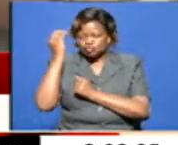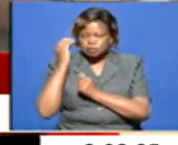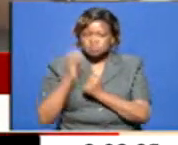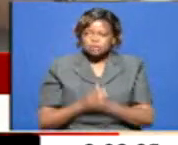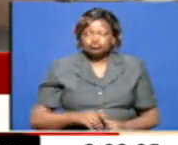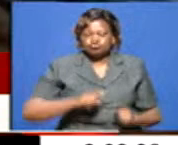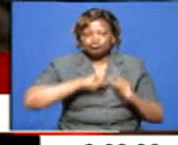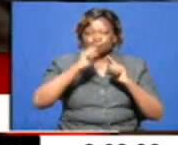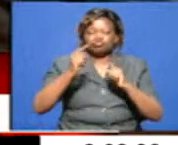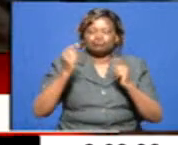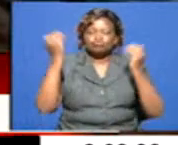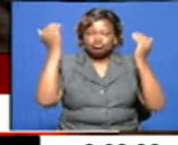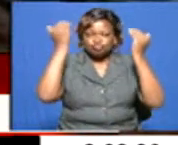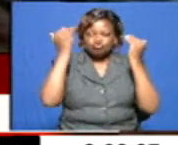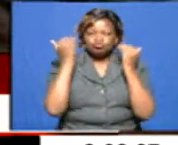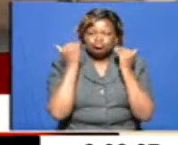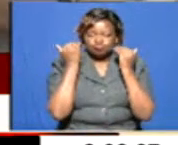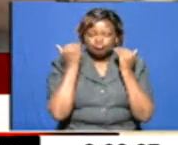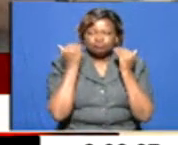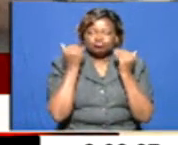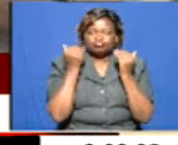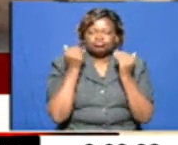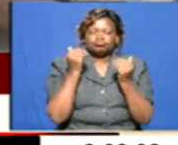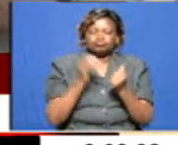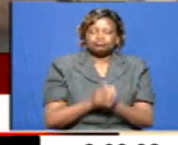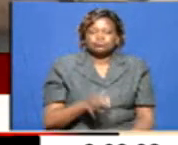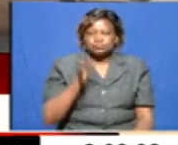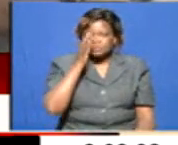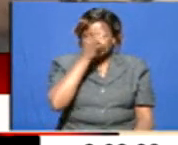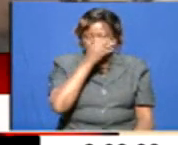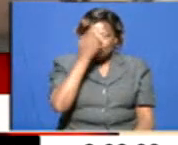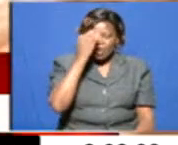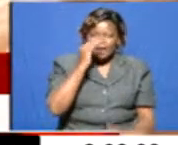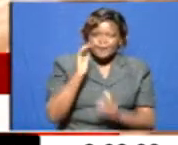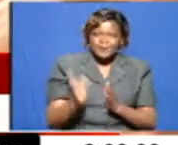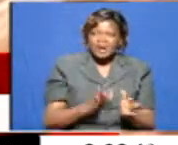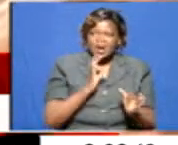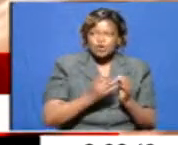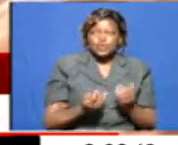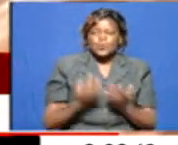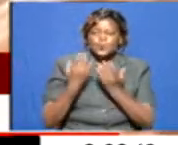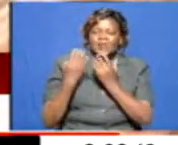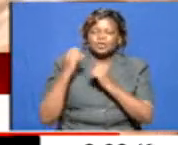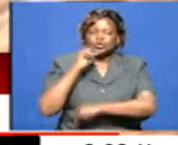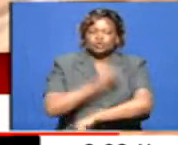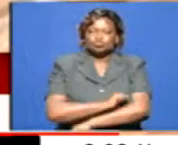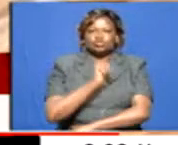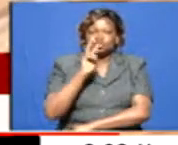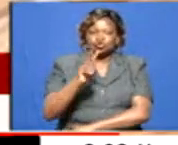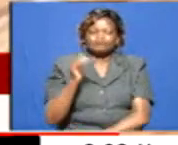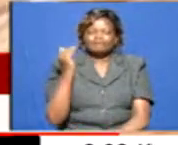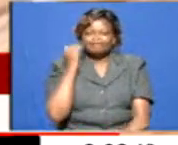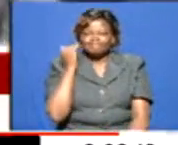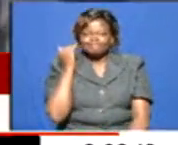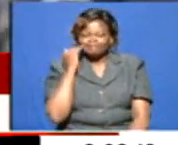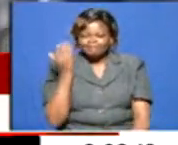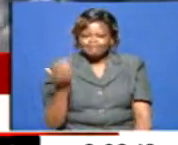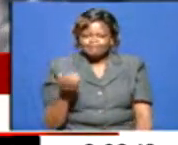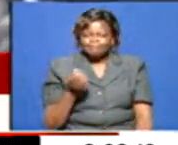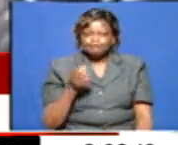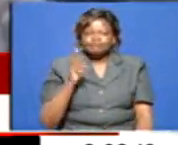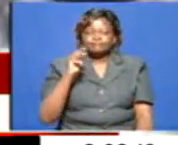for attempting to torch Kagumo and Kiandu schools respectively. In Siaya, Maranda Secondary School was